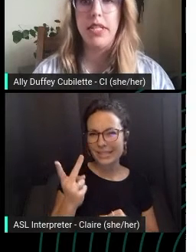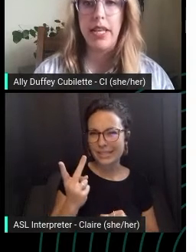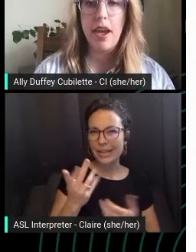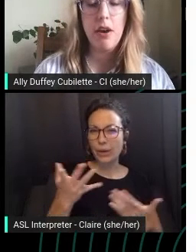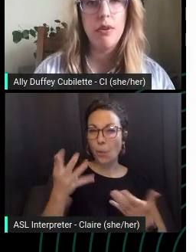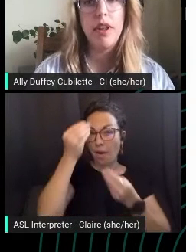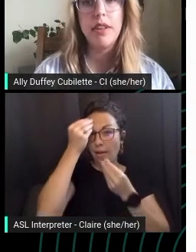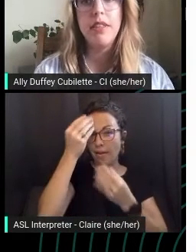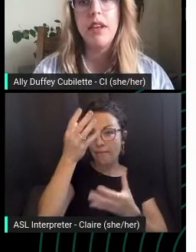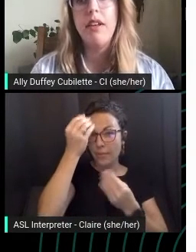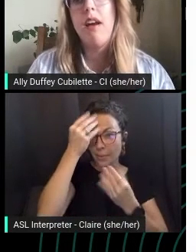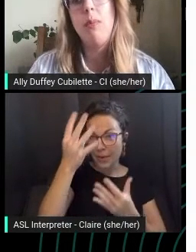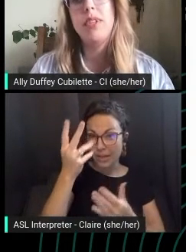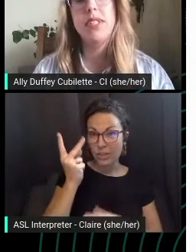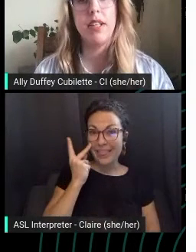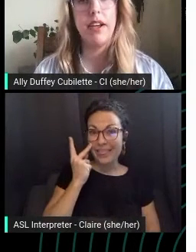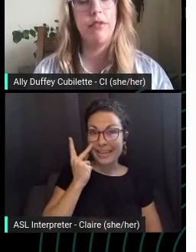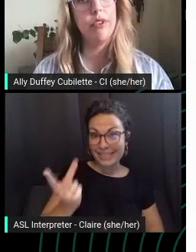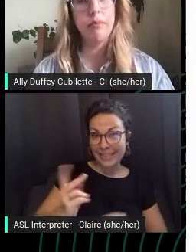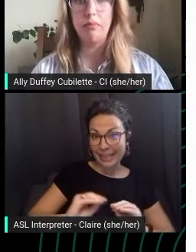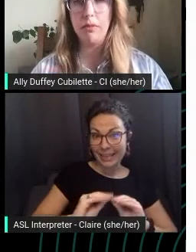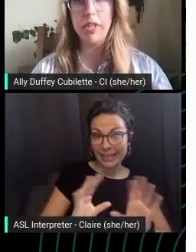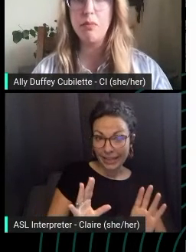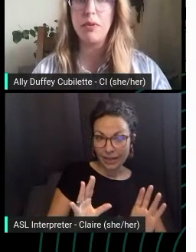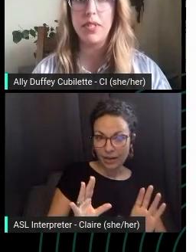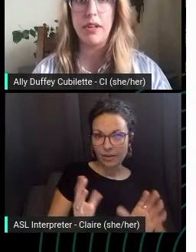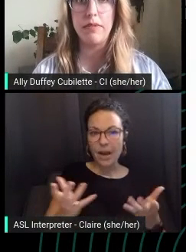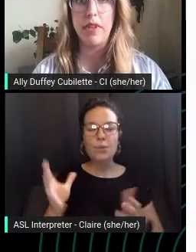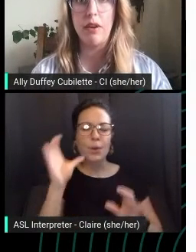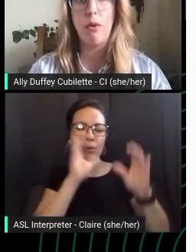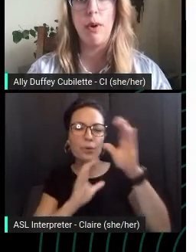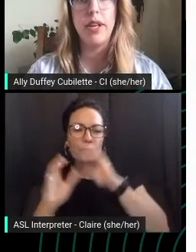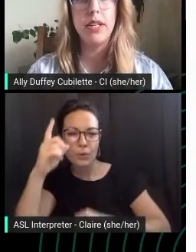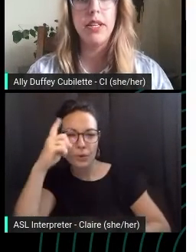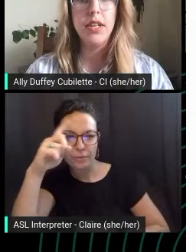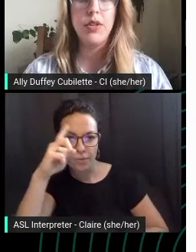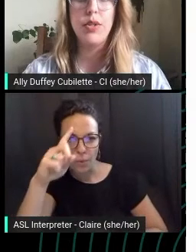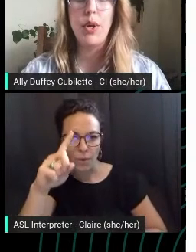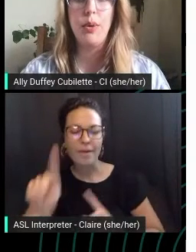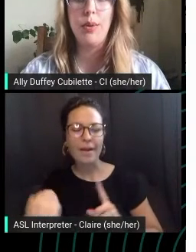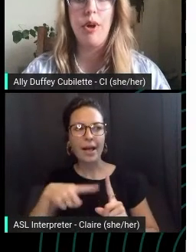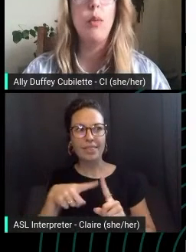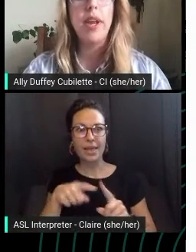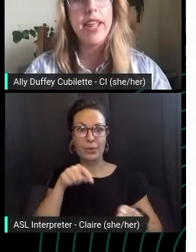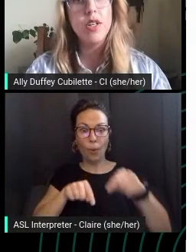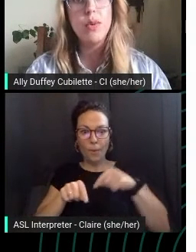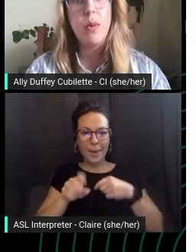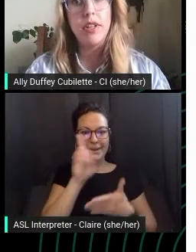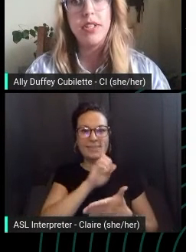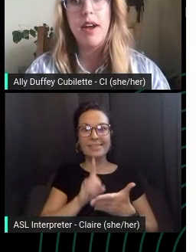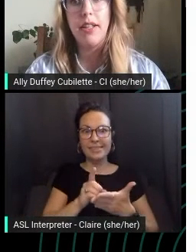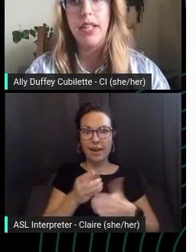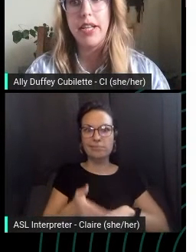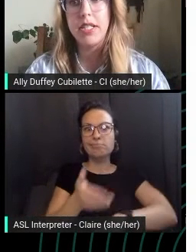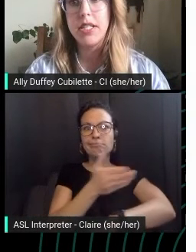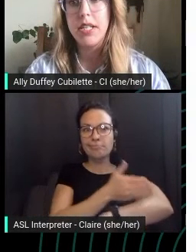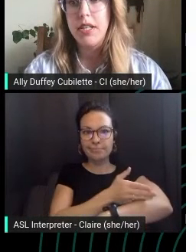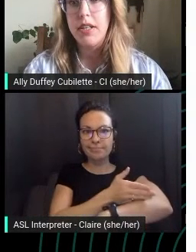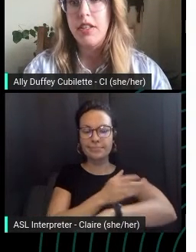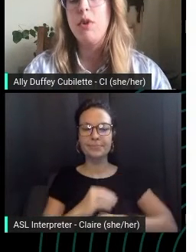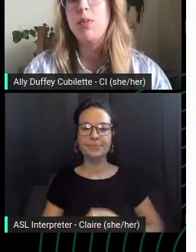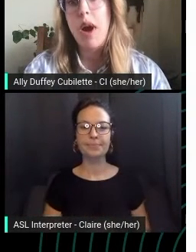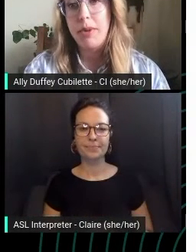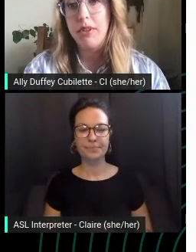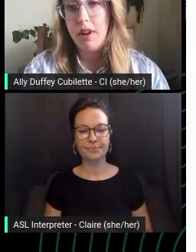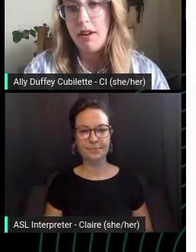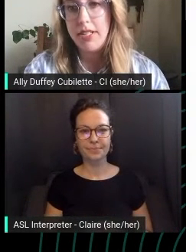they're seeking out, and can then help us design for really both sides of that coin. So on the one hand, we want to highlight